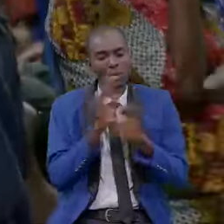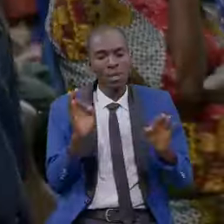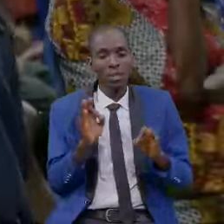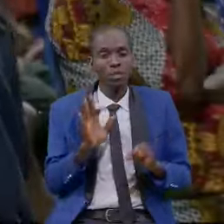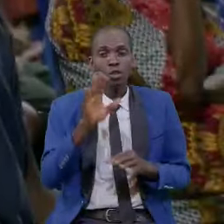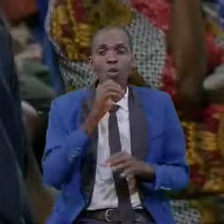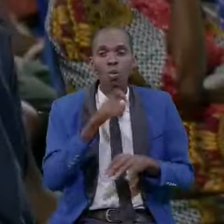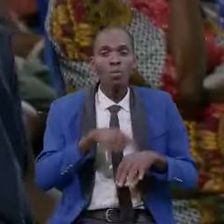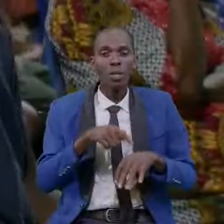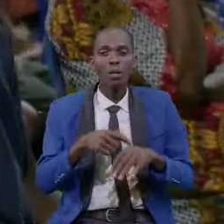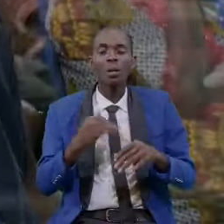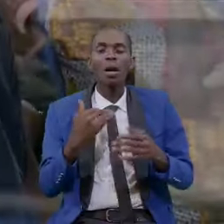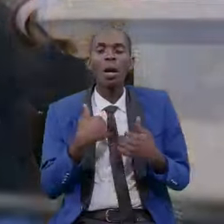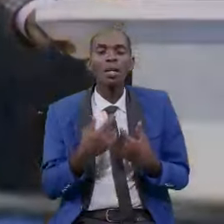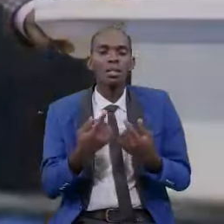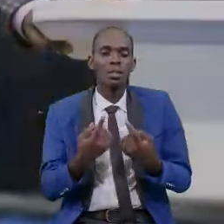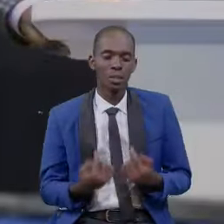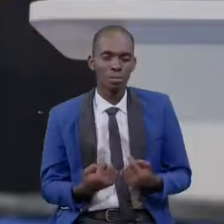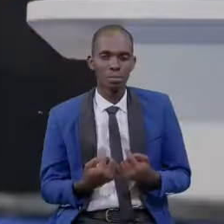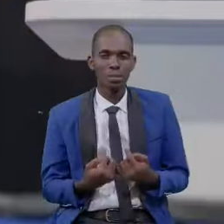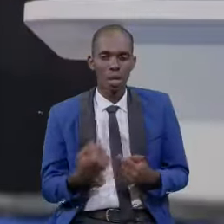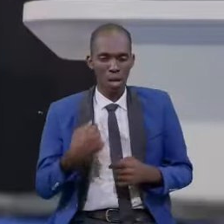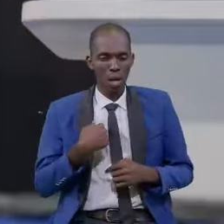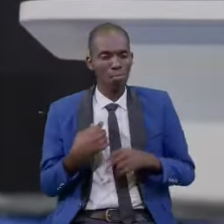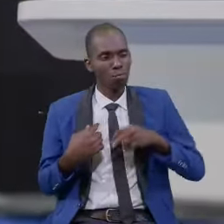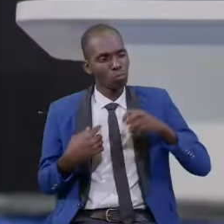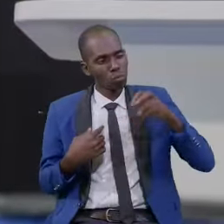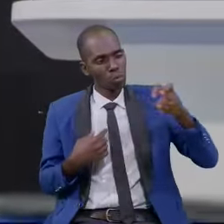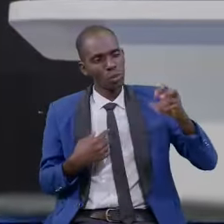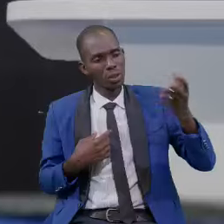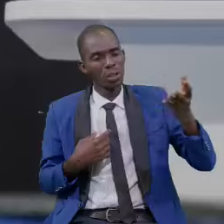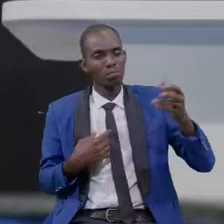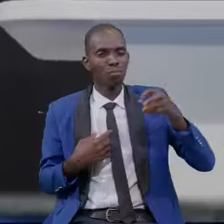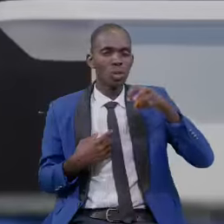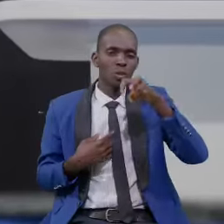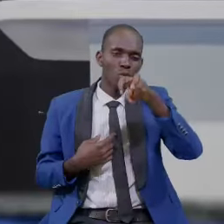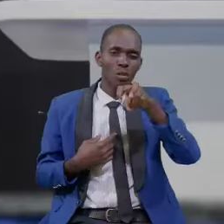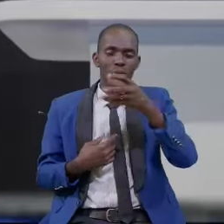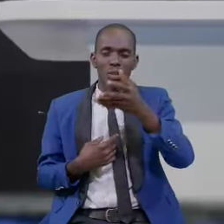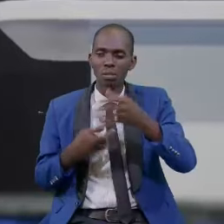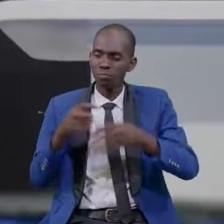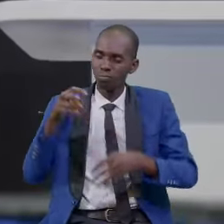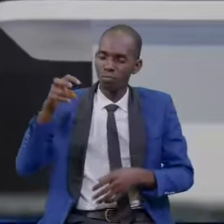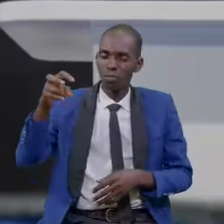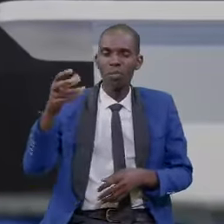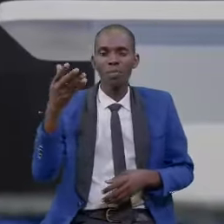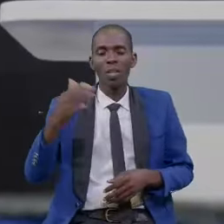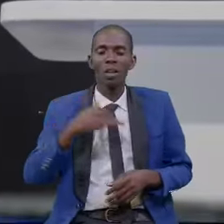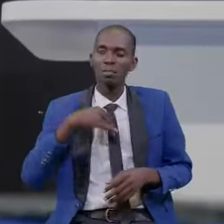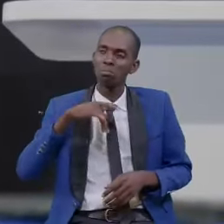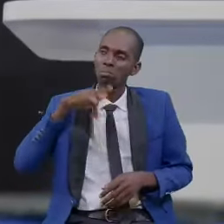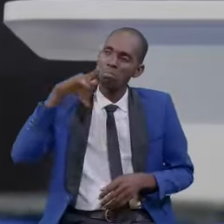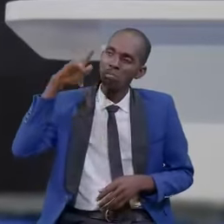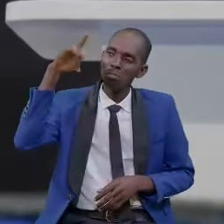here, I've gone there, I've gone overseas, I've come back, I've looked